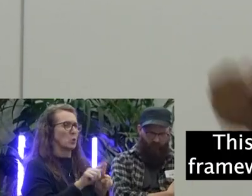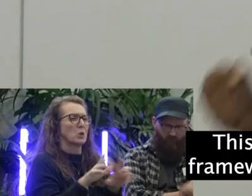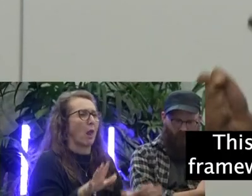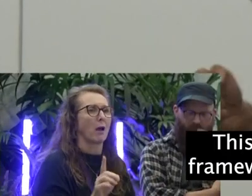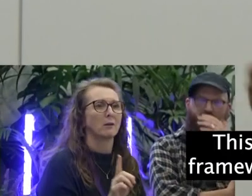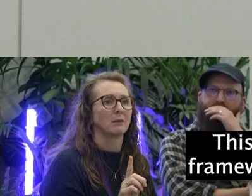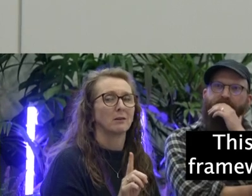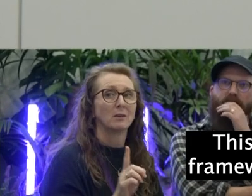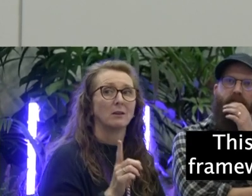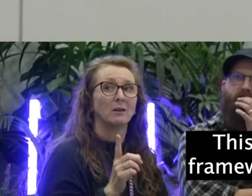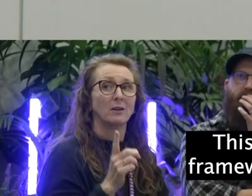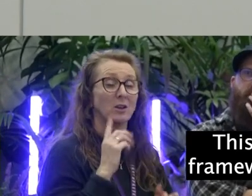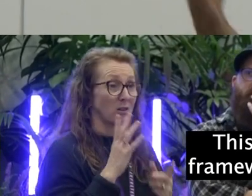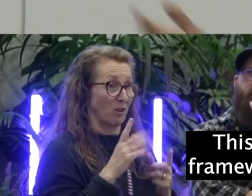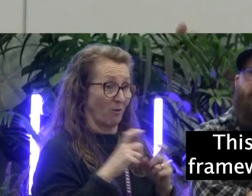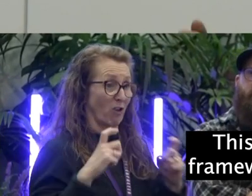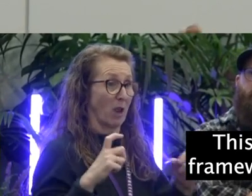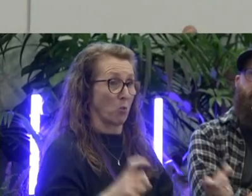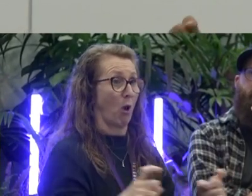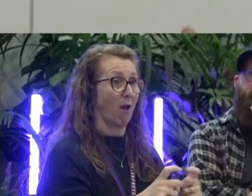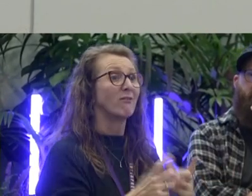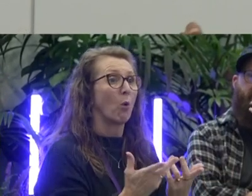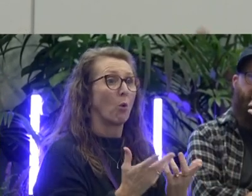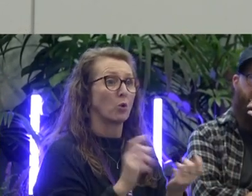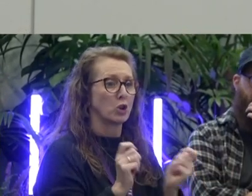in an inclusion framework for change, conveniently enough.